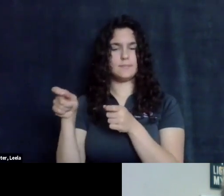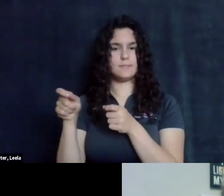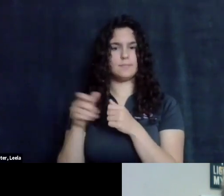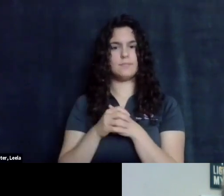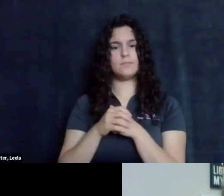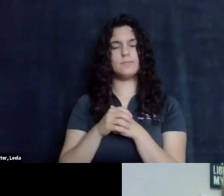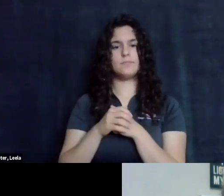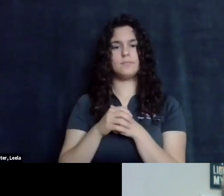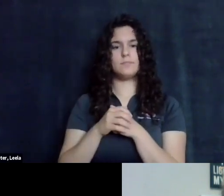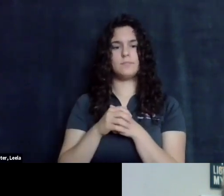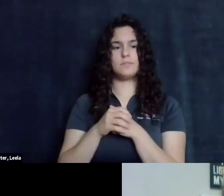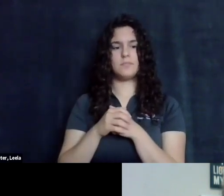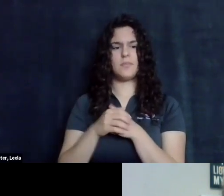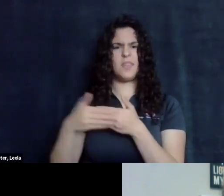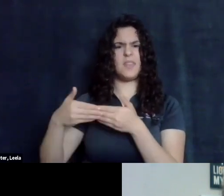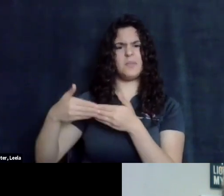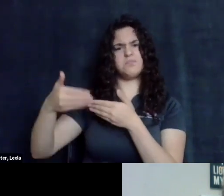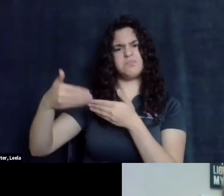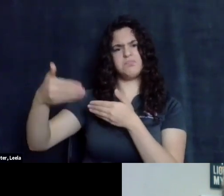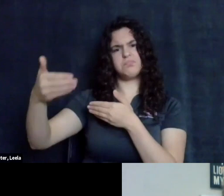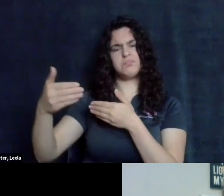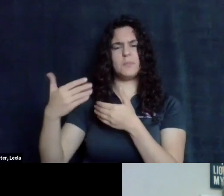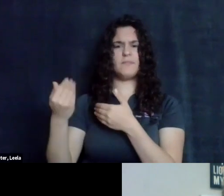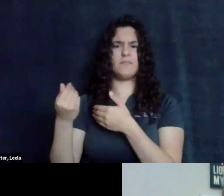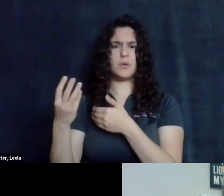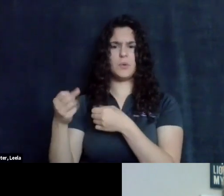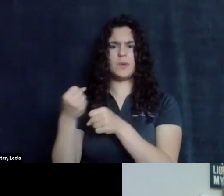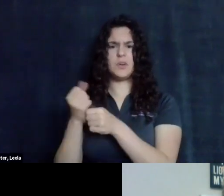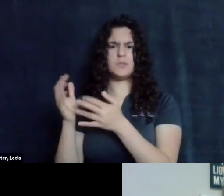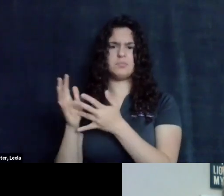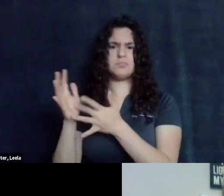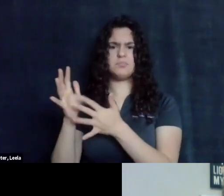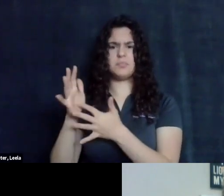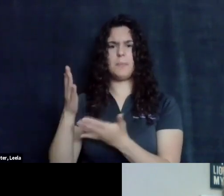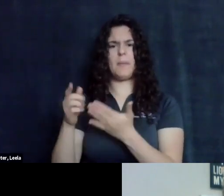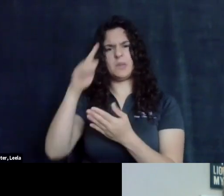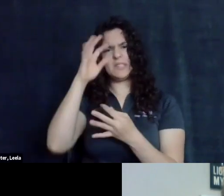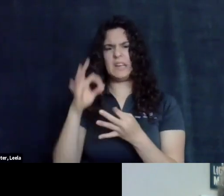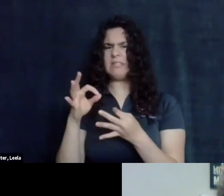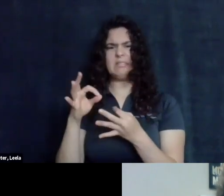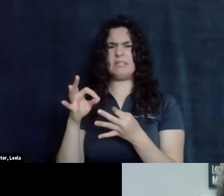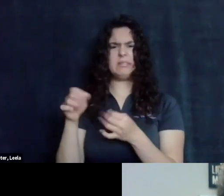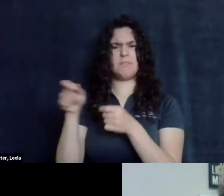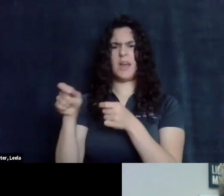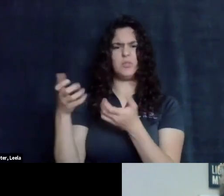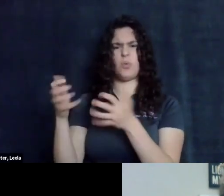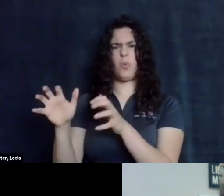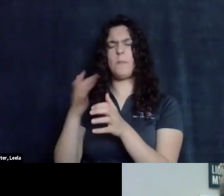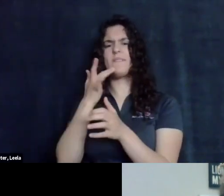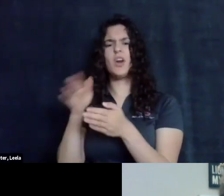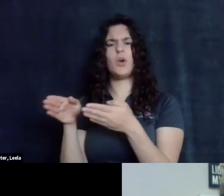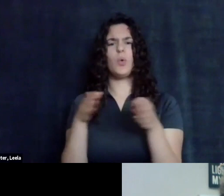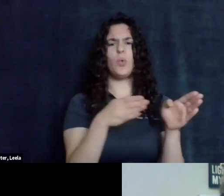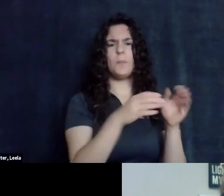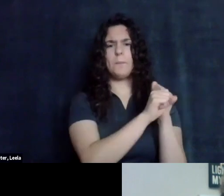the first few years, you might think, hey, management is not for me. I want to switch to marketing.